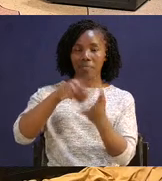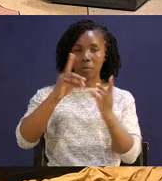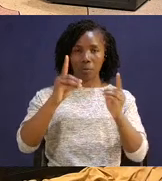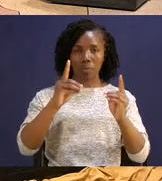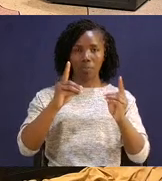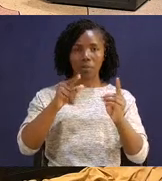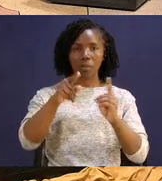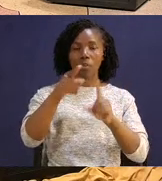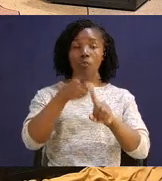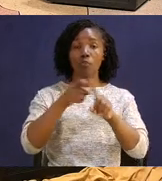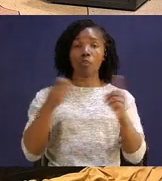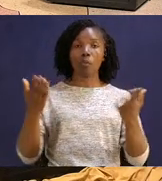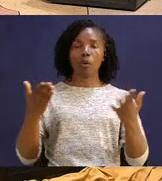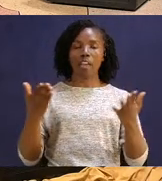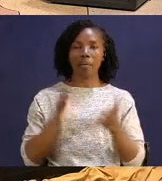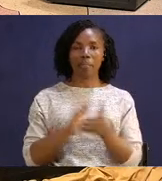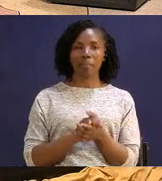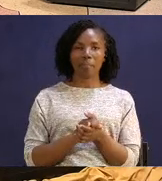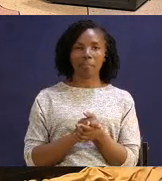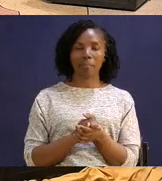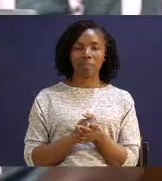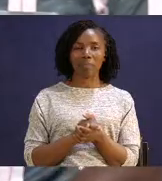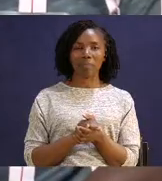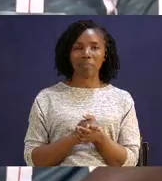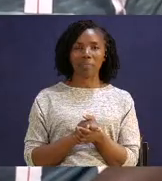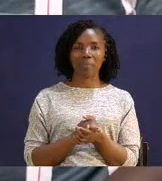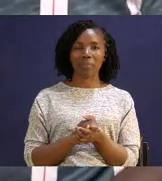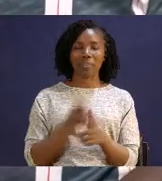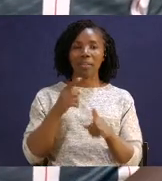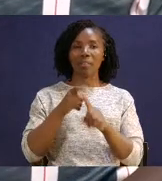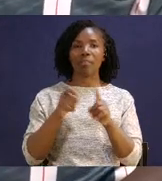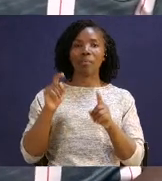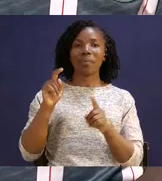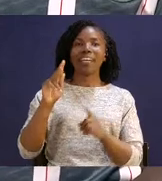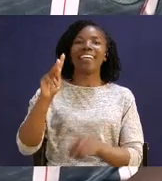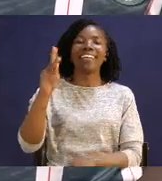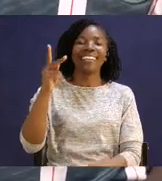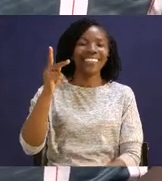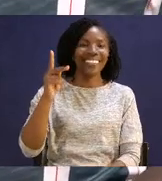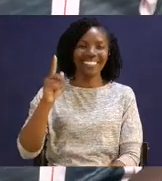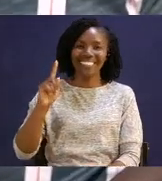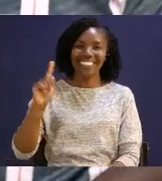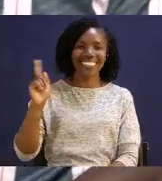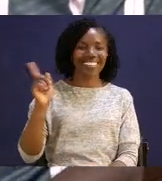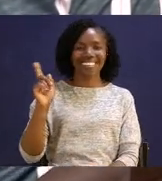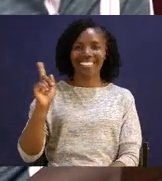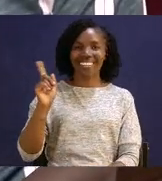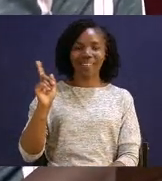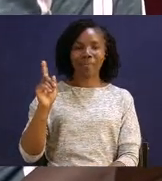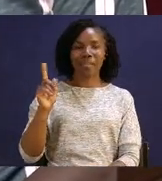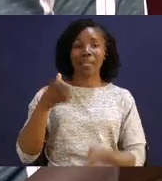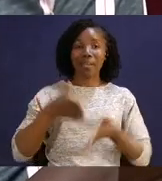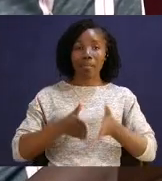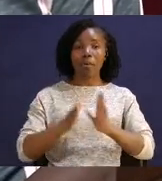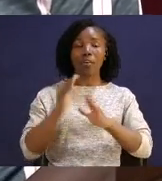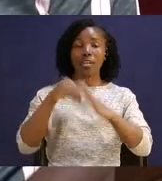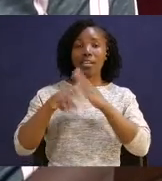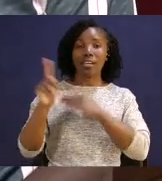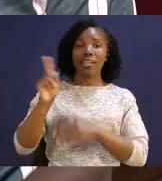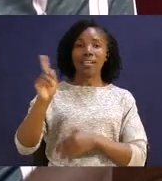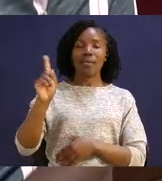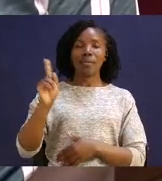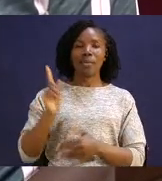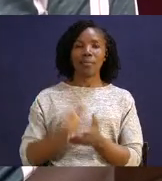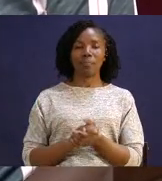Where do you come from in this country? Kenya. Kenya? Yeah, in Nairobi. In Nairobi? Yeah. You were born here in